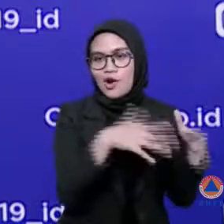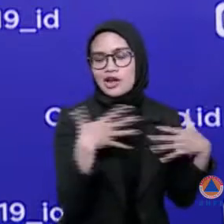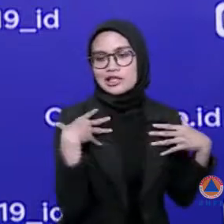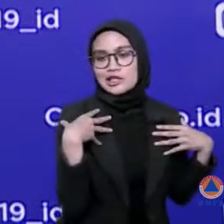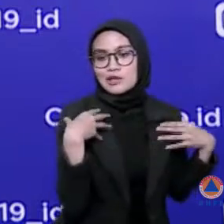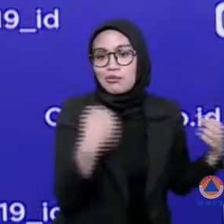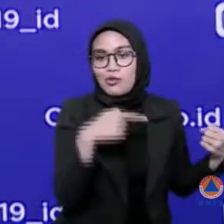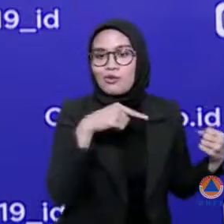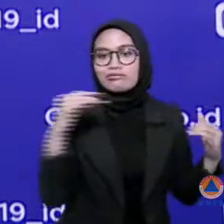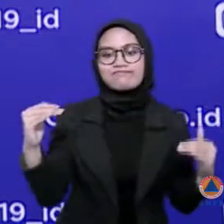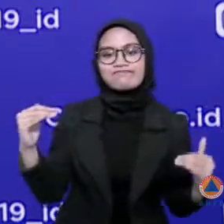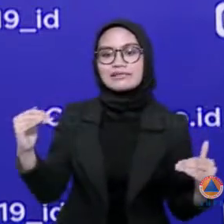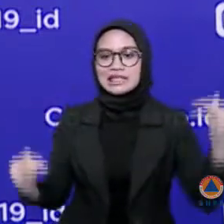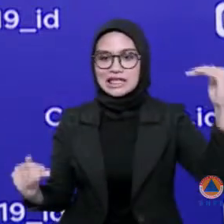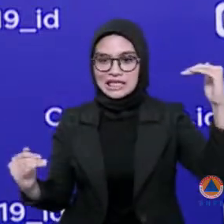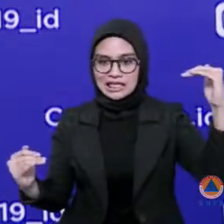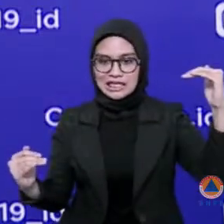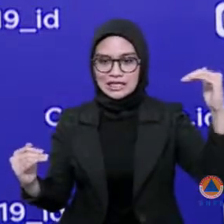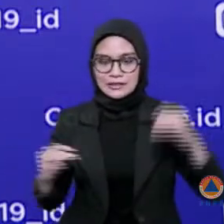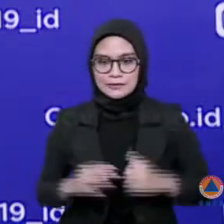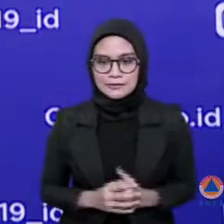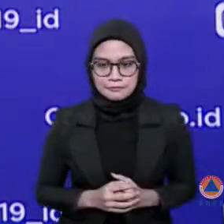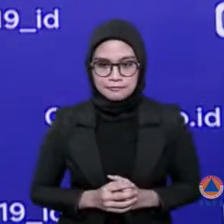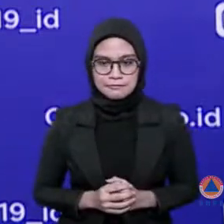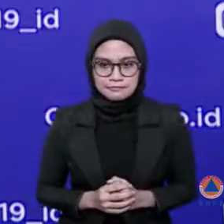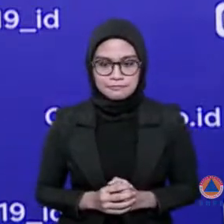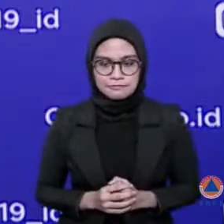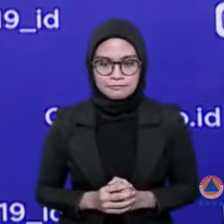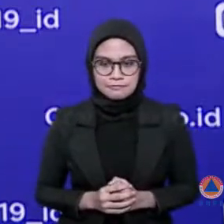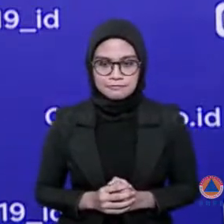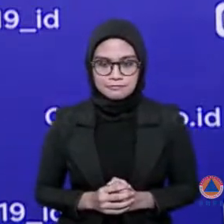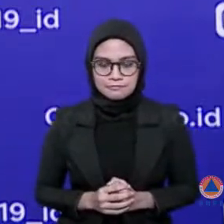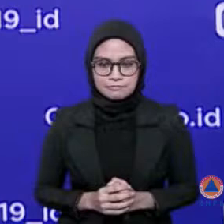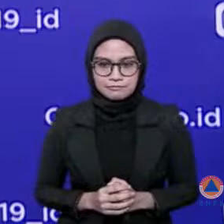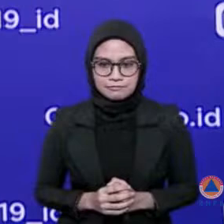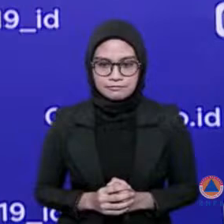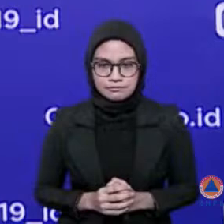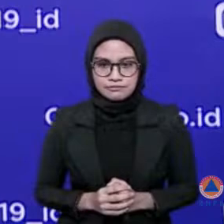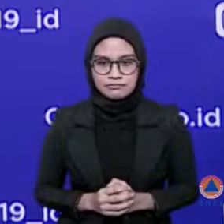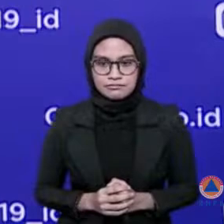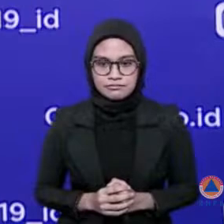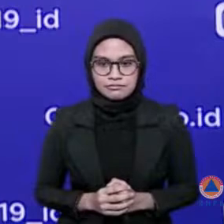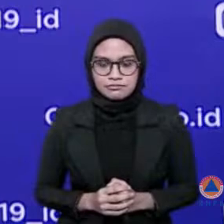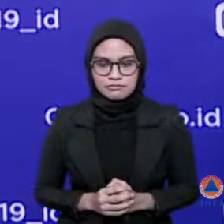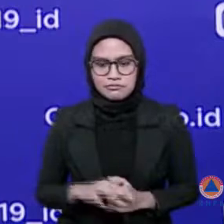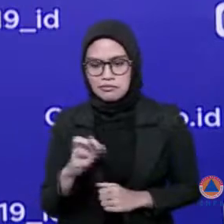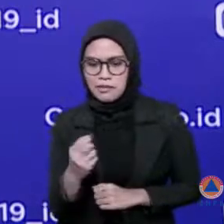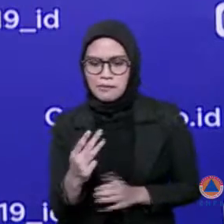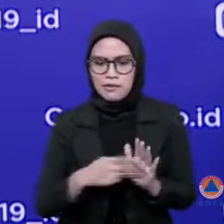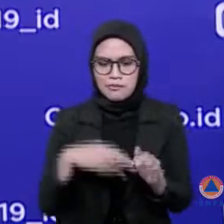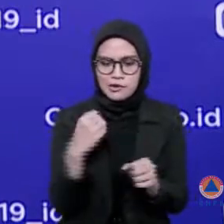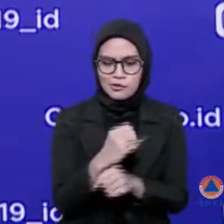recovery rate is in line with the fatality rate, in which during the last week,